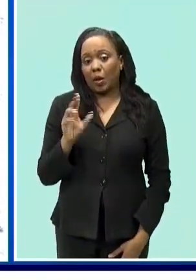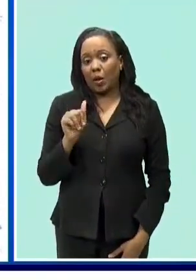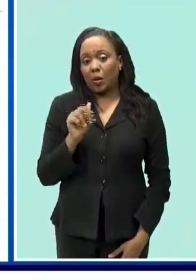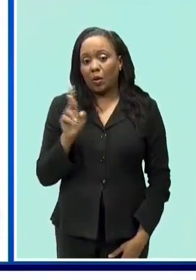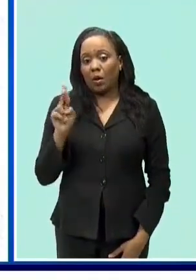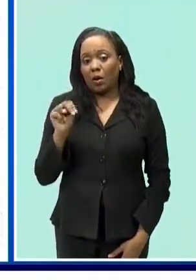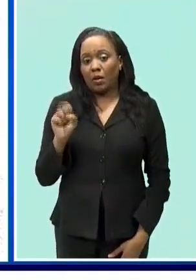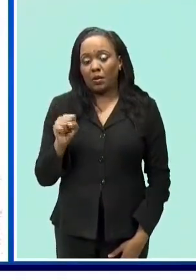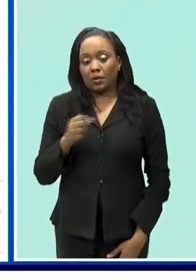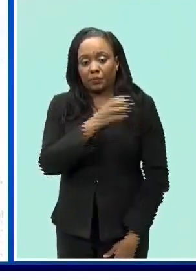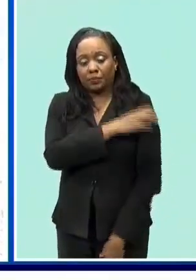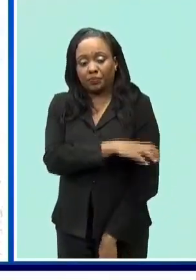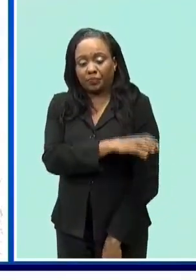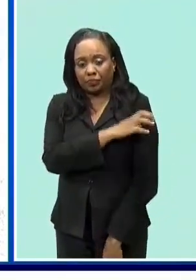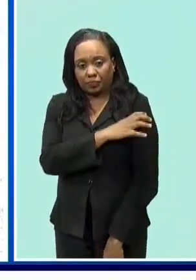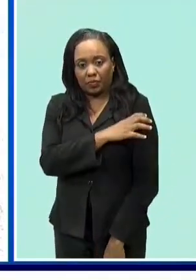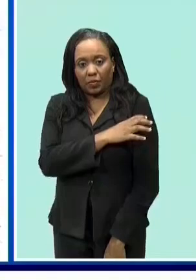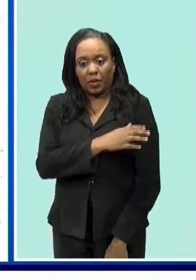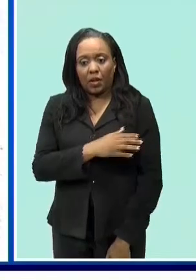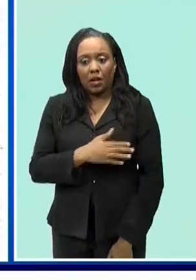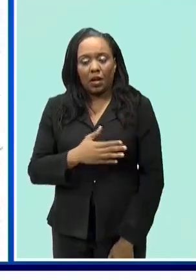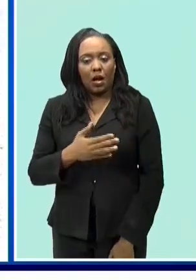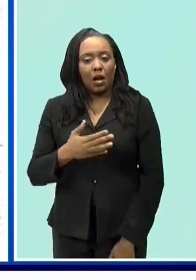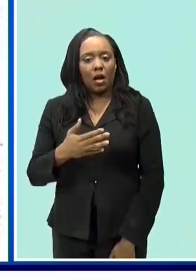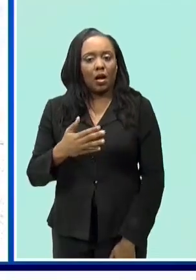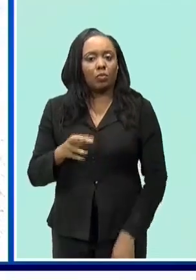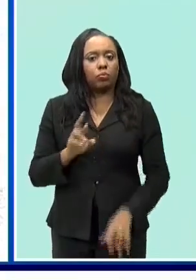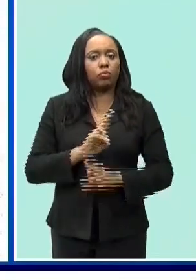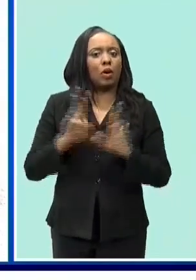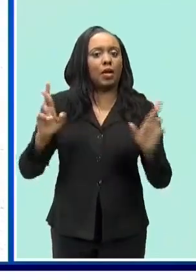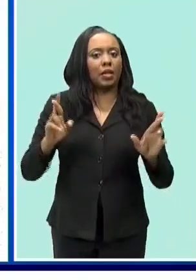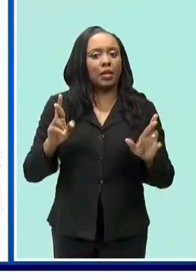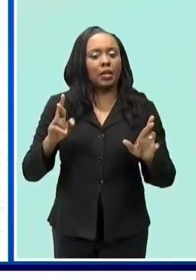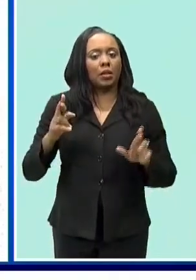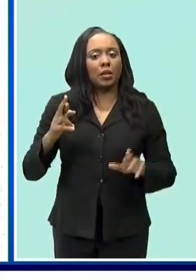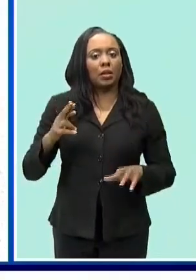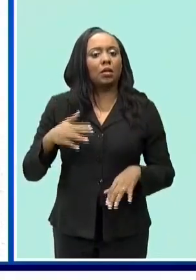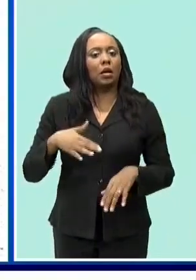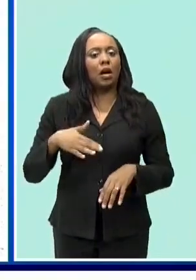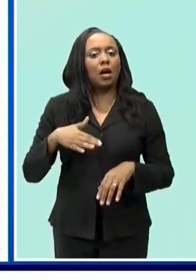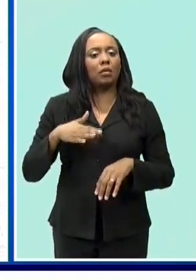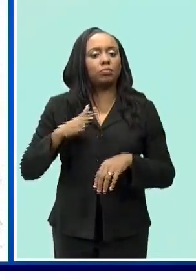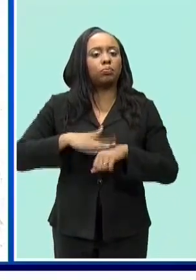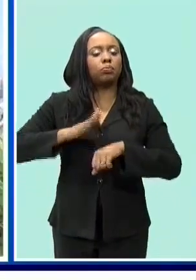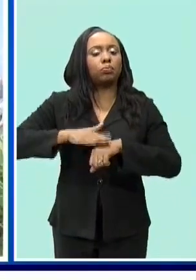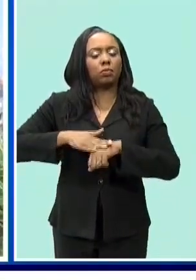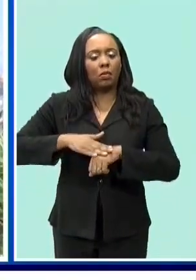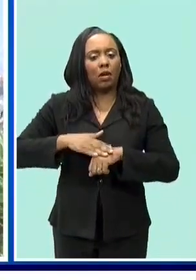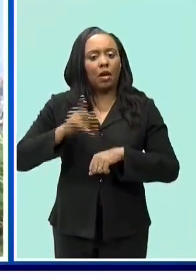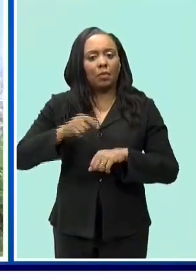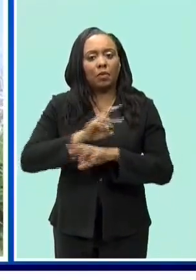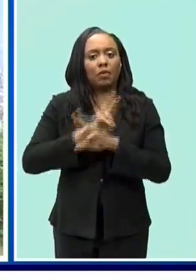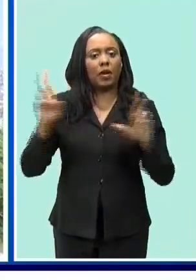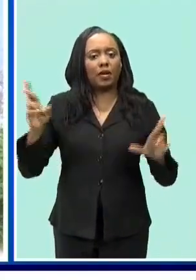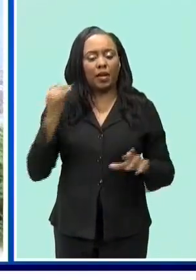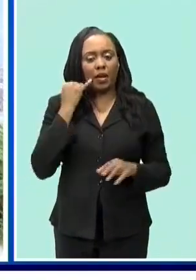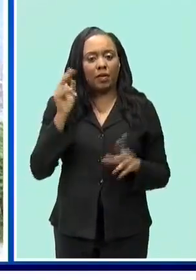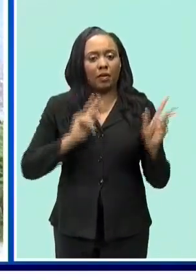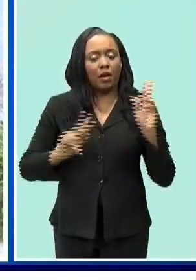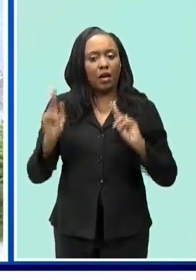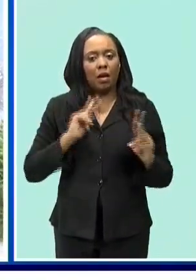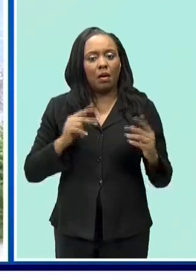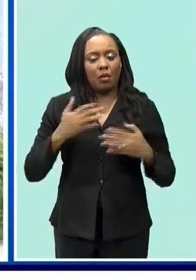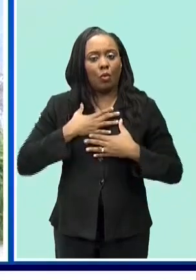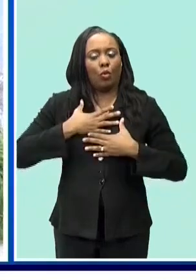on notice to deal with people suffering with respiratory ailments. Minister Prescott says they hope to implement house